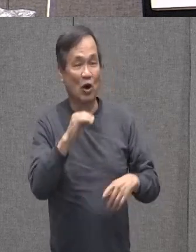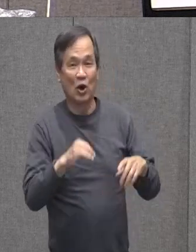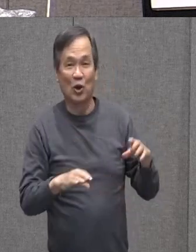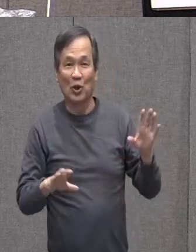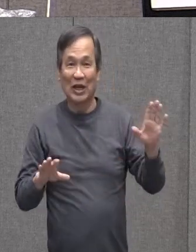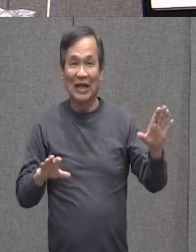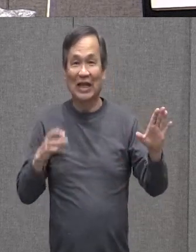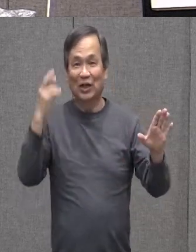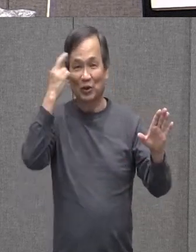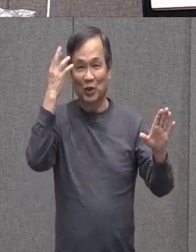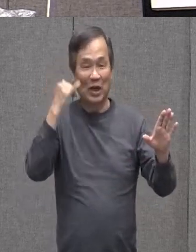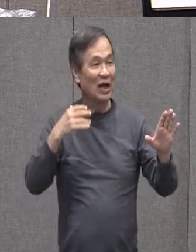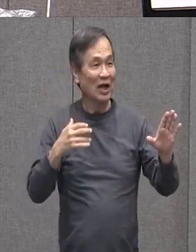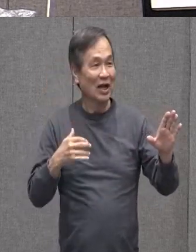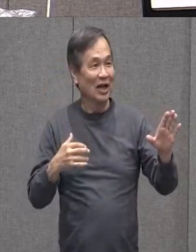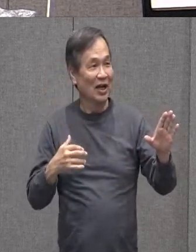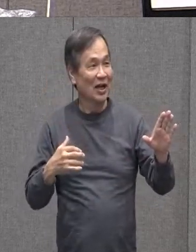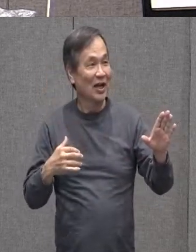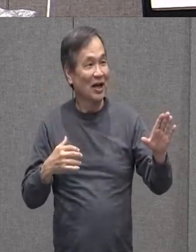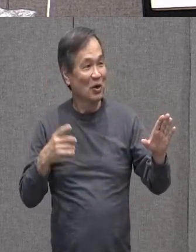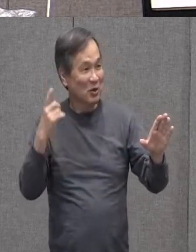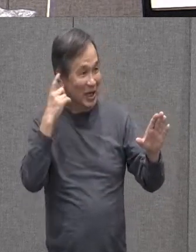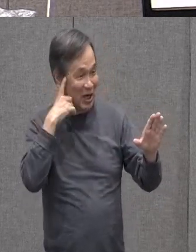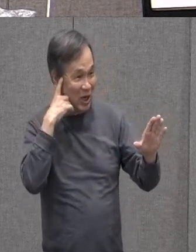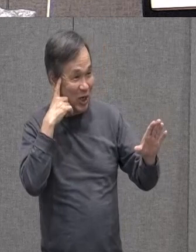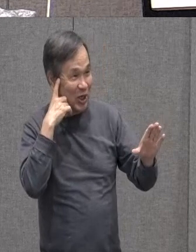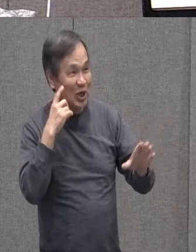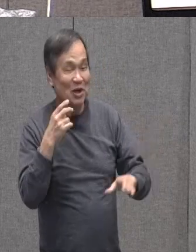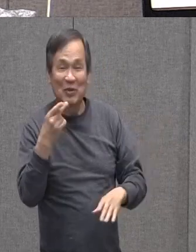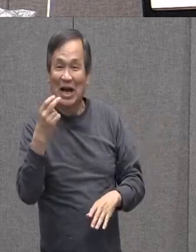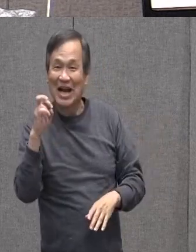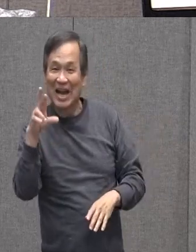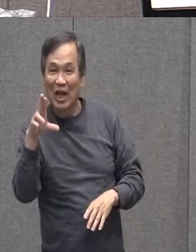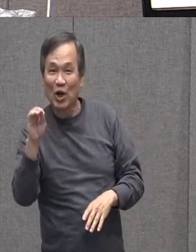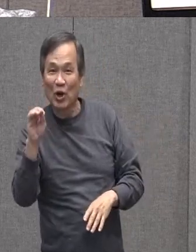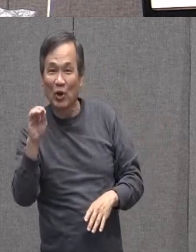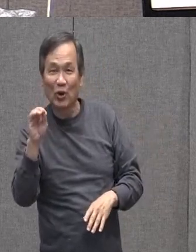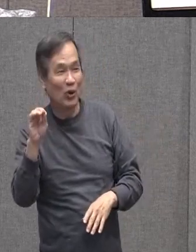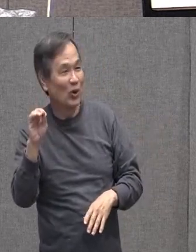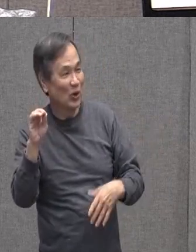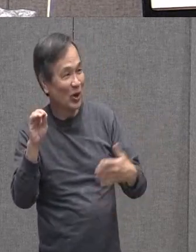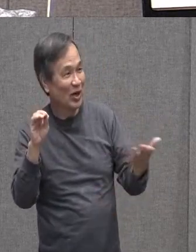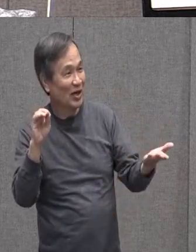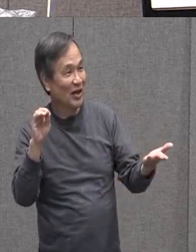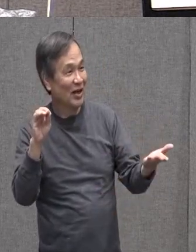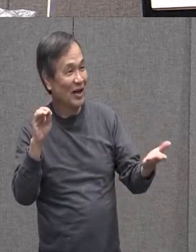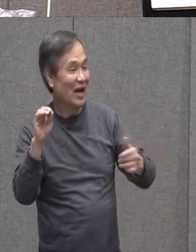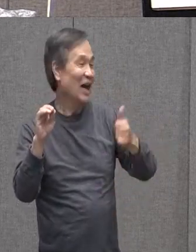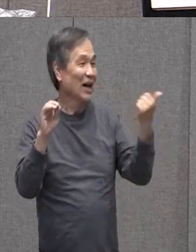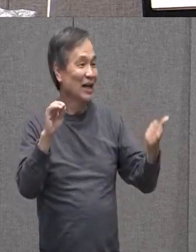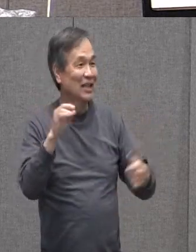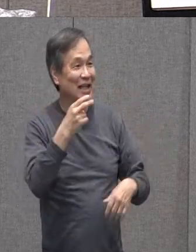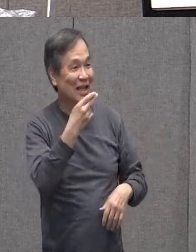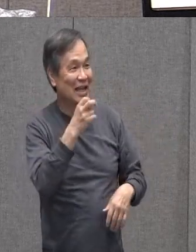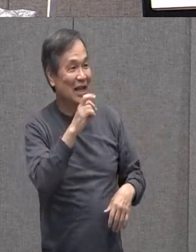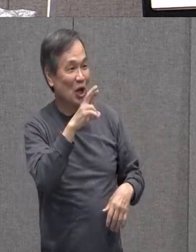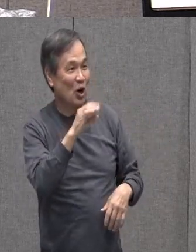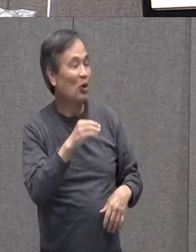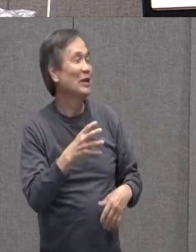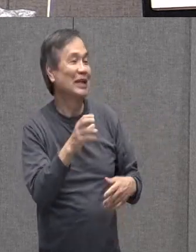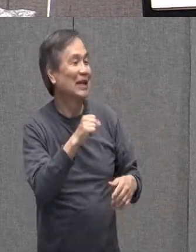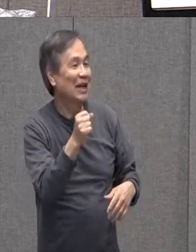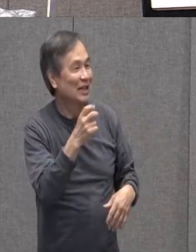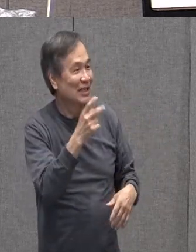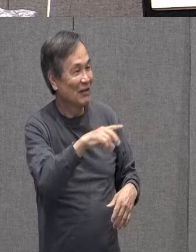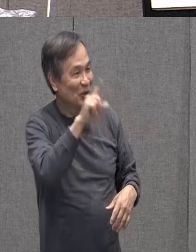reason why when I heard the story about the robot hero, I thought about the other heroes in this crisis. Oh, yes,